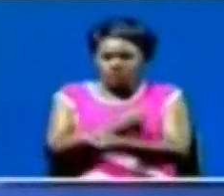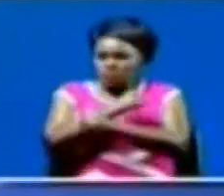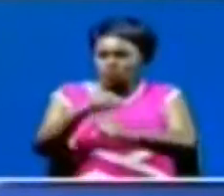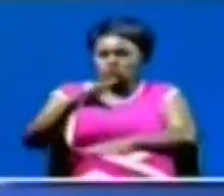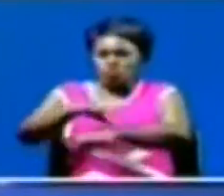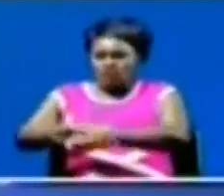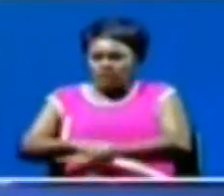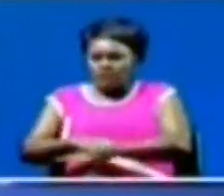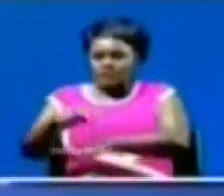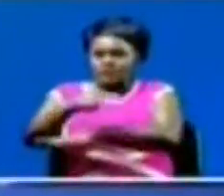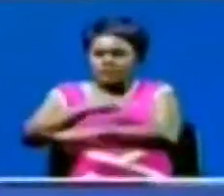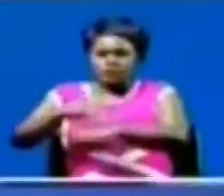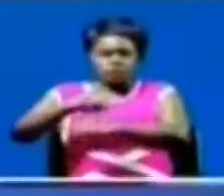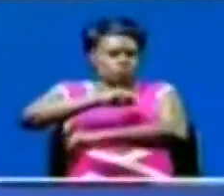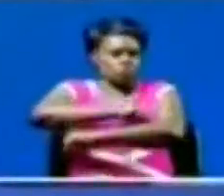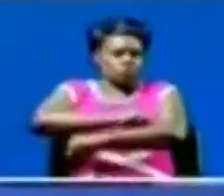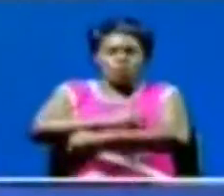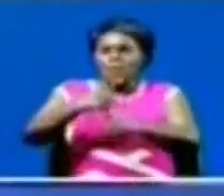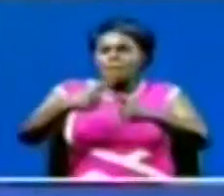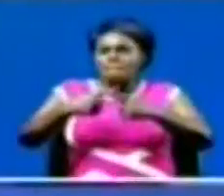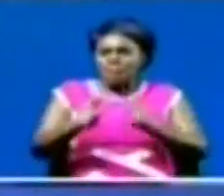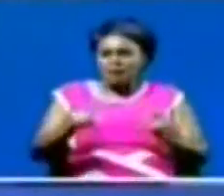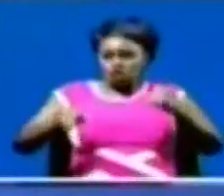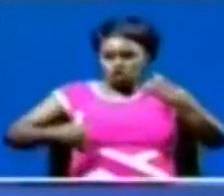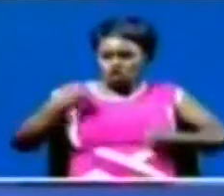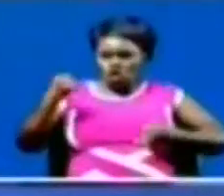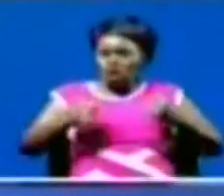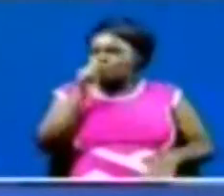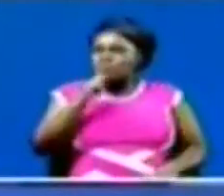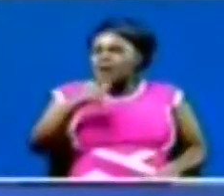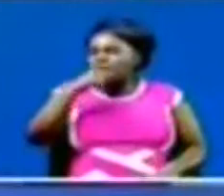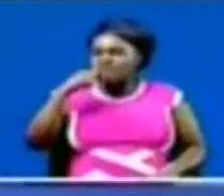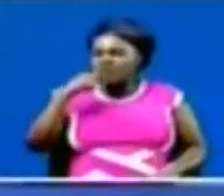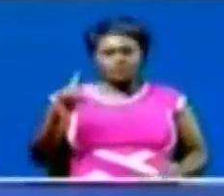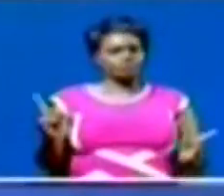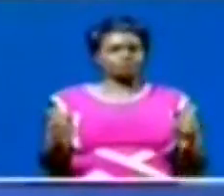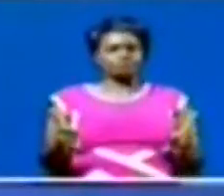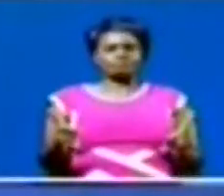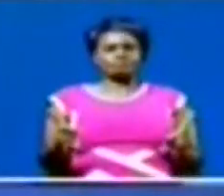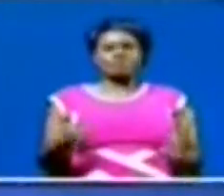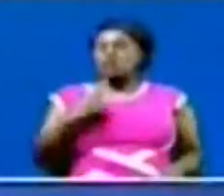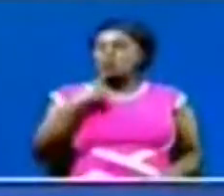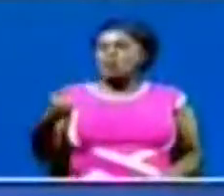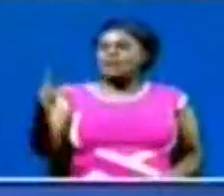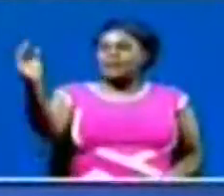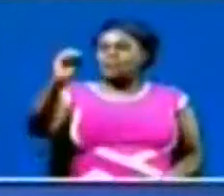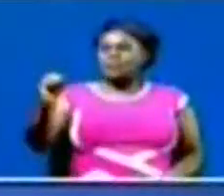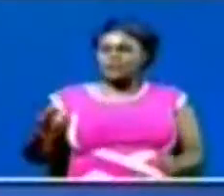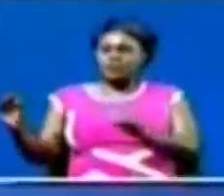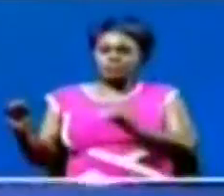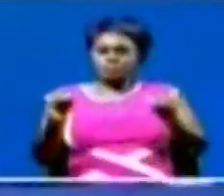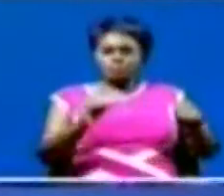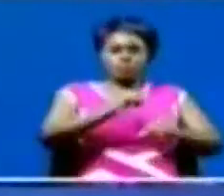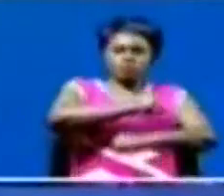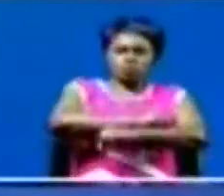secure a national chance. But the joy is not just limited to private primary schools. The rule of 100% transition also seems